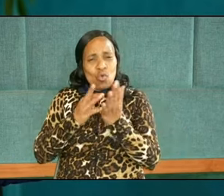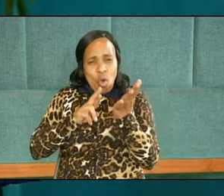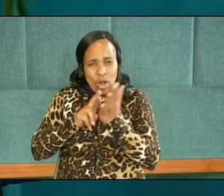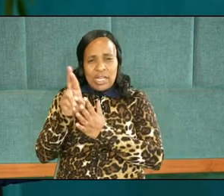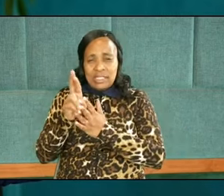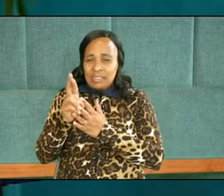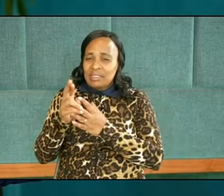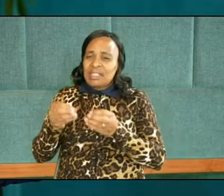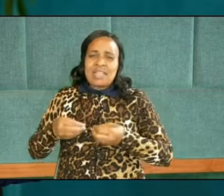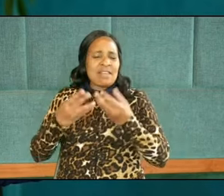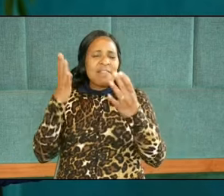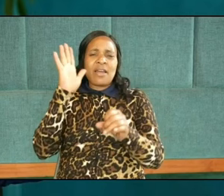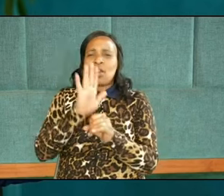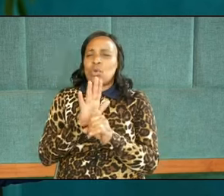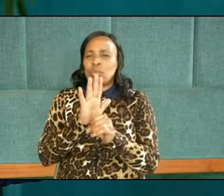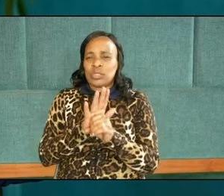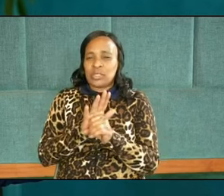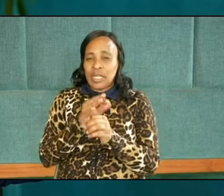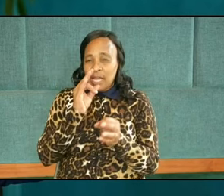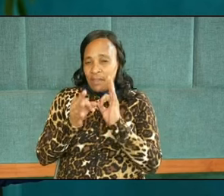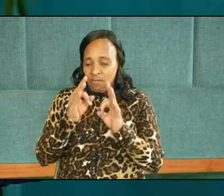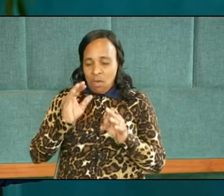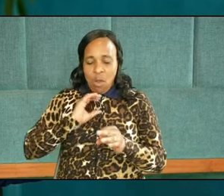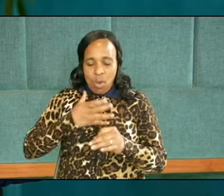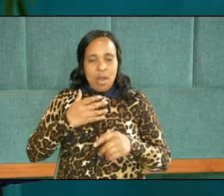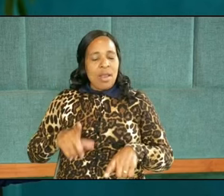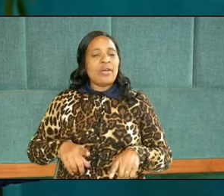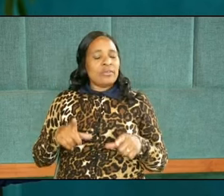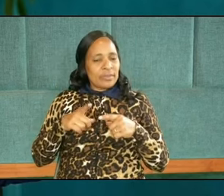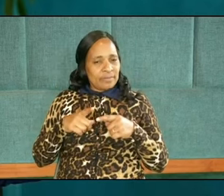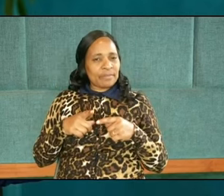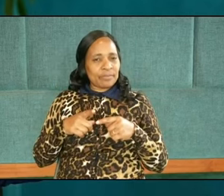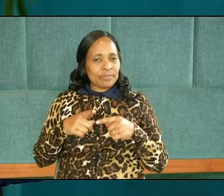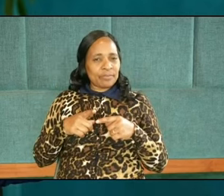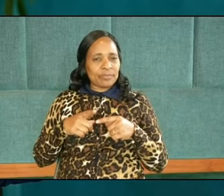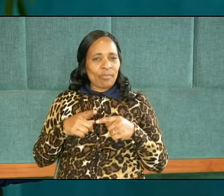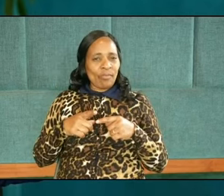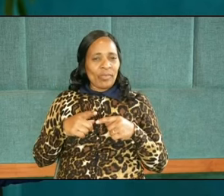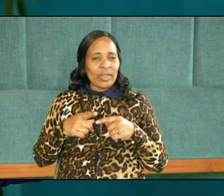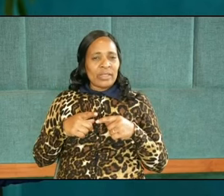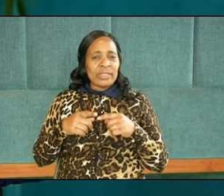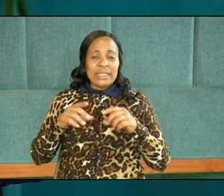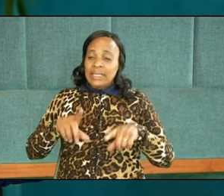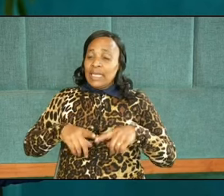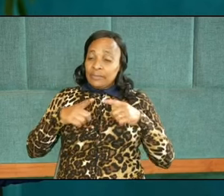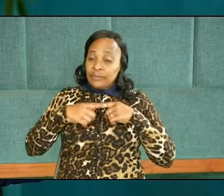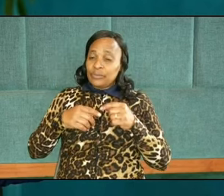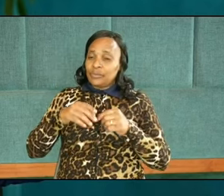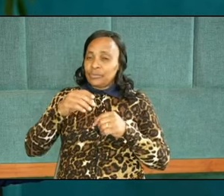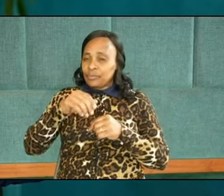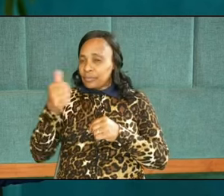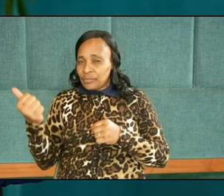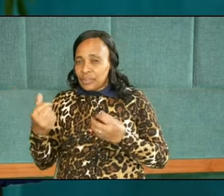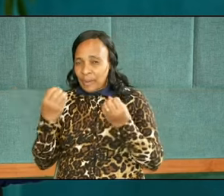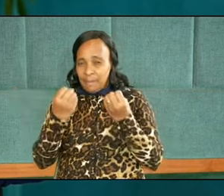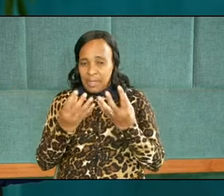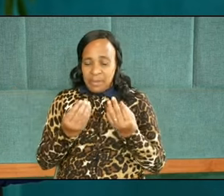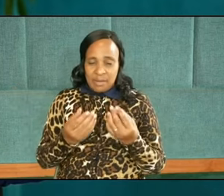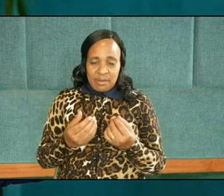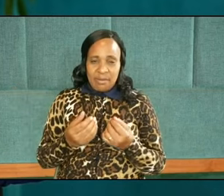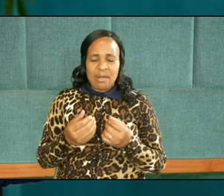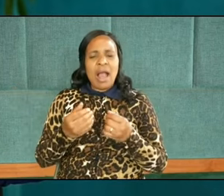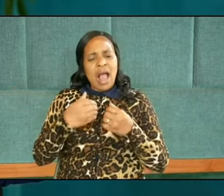lot, right? If you look at our lives, in comparison to the lives of many others, we are